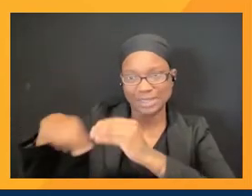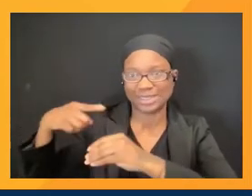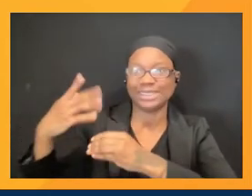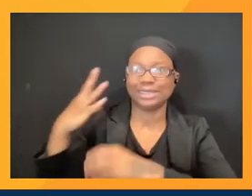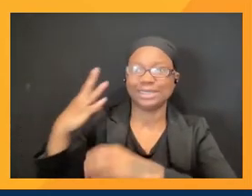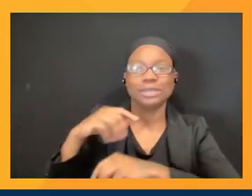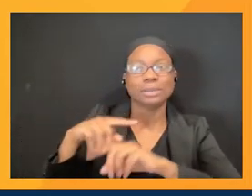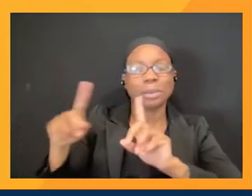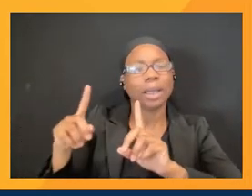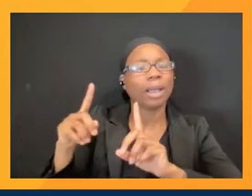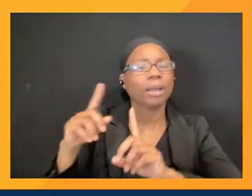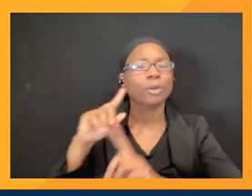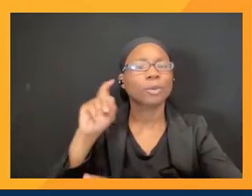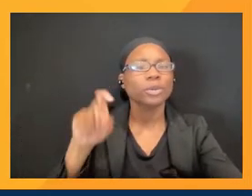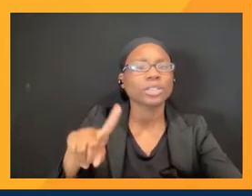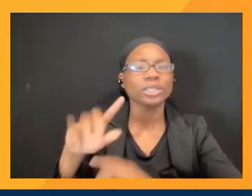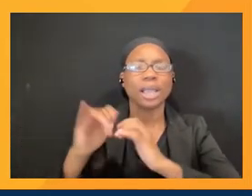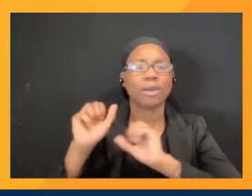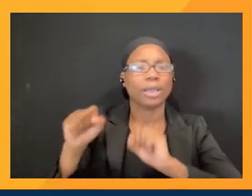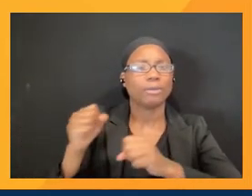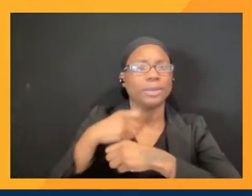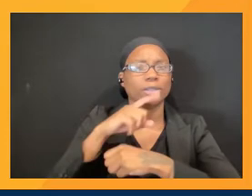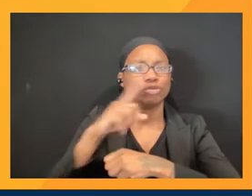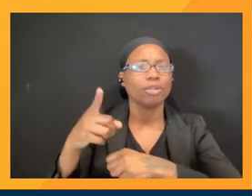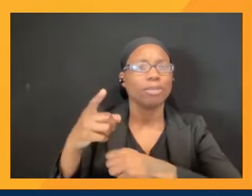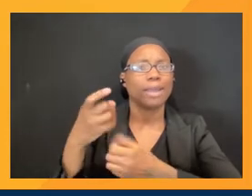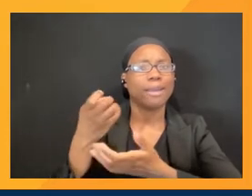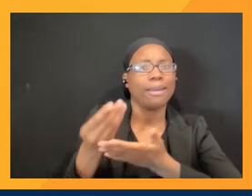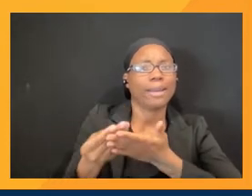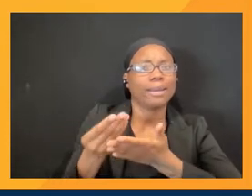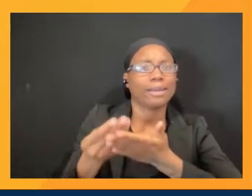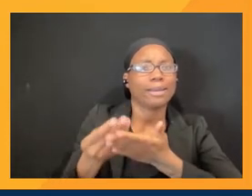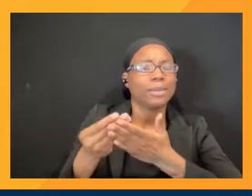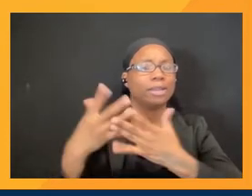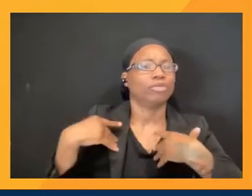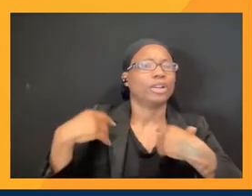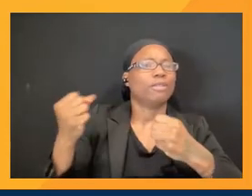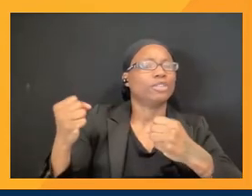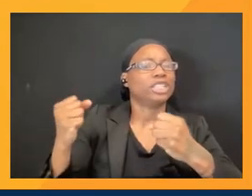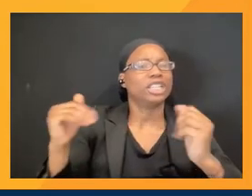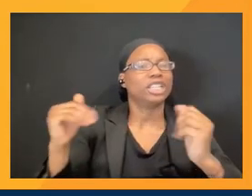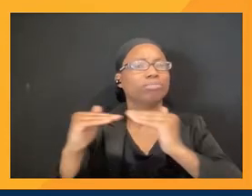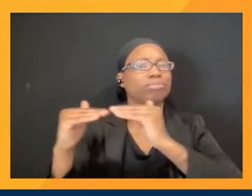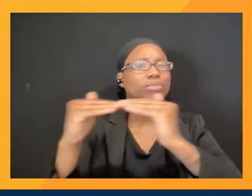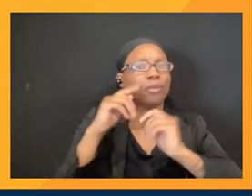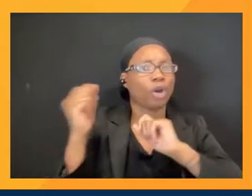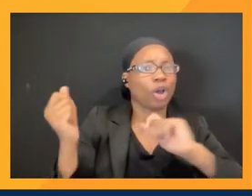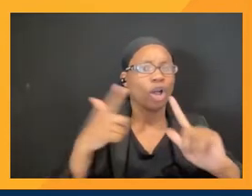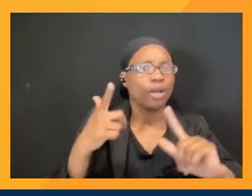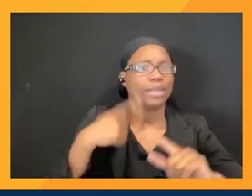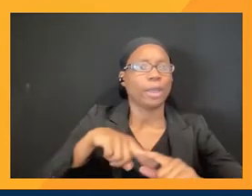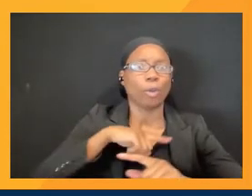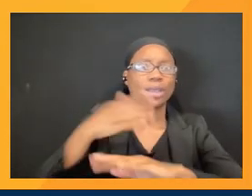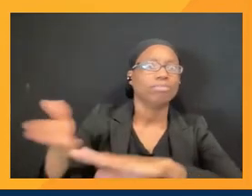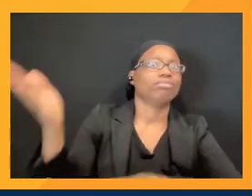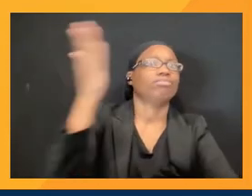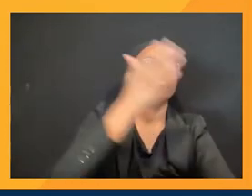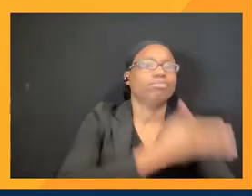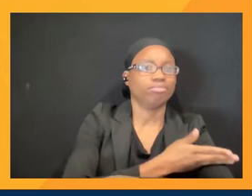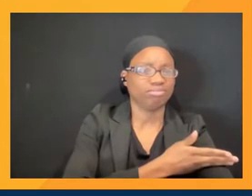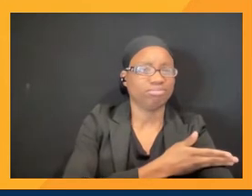arp.org/EBB, you can see a lot of our materials, many of them in Spanish. We've been doing a lot of outreach into the Spanish language